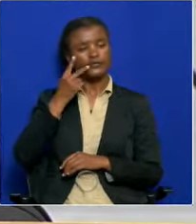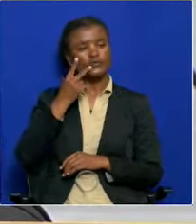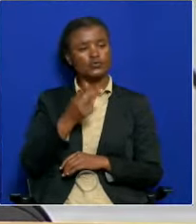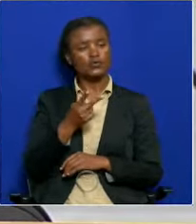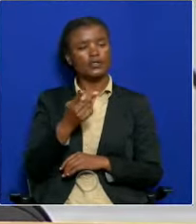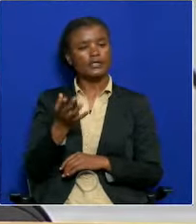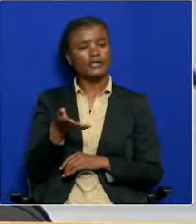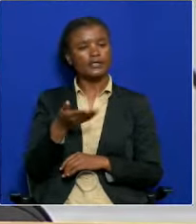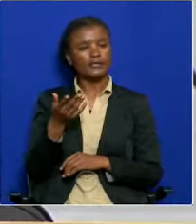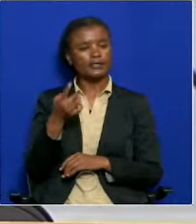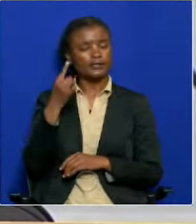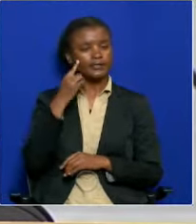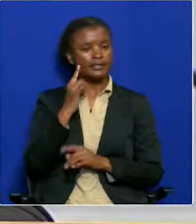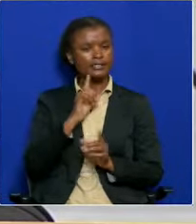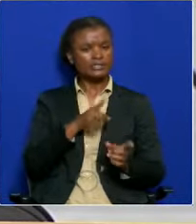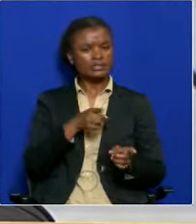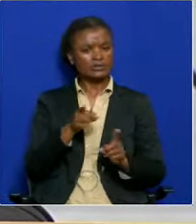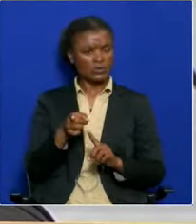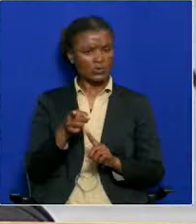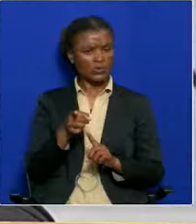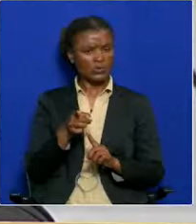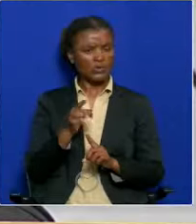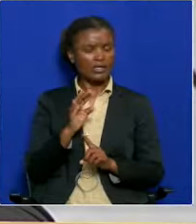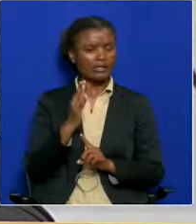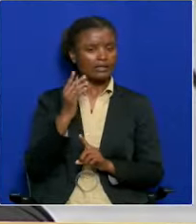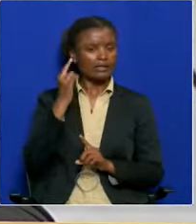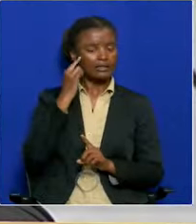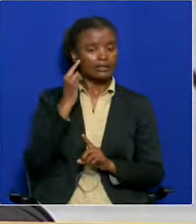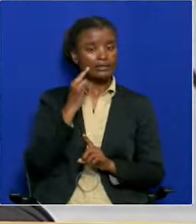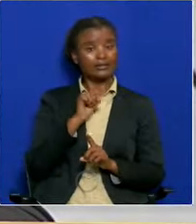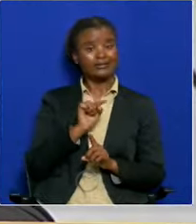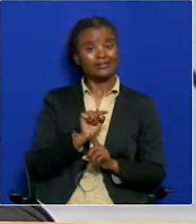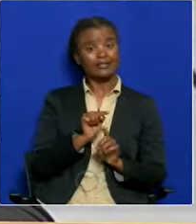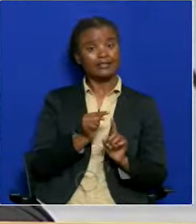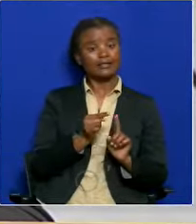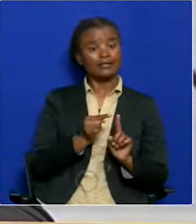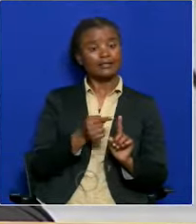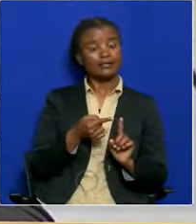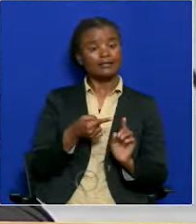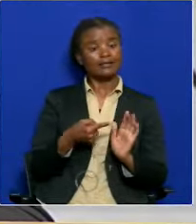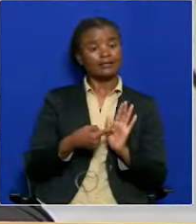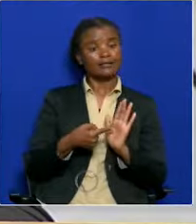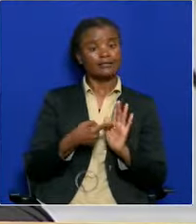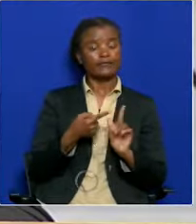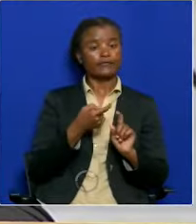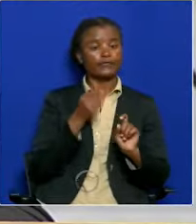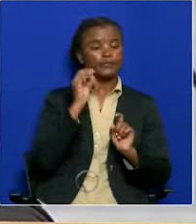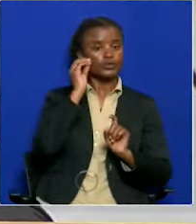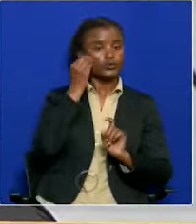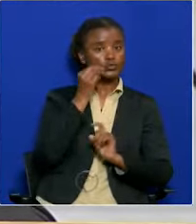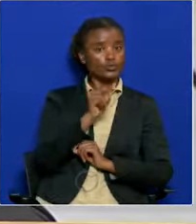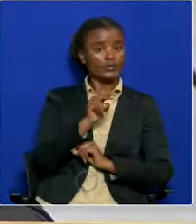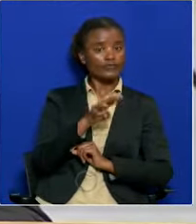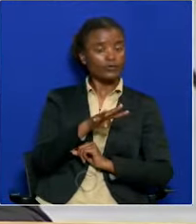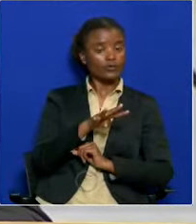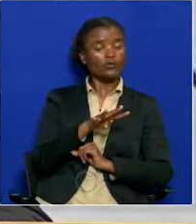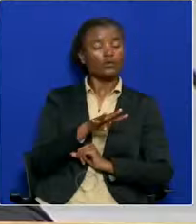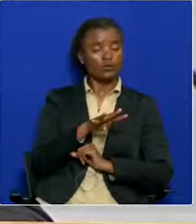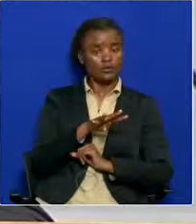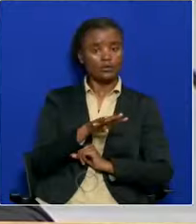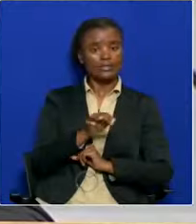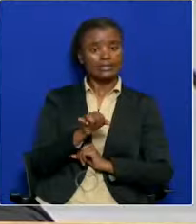TikTok, I think. Not this one. This one is from the News 24. So it was recurring, this